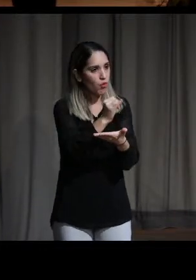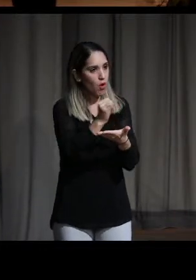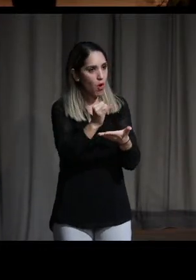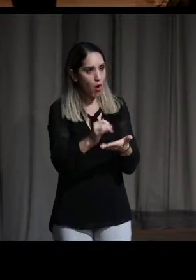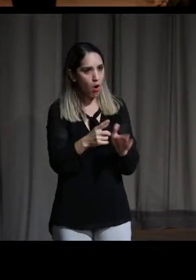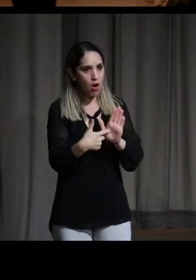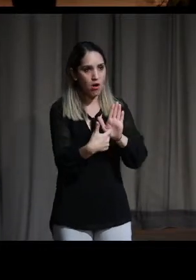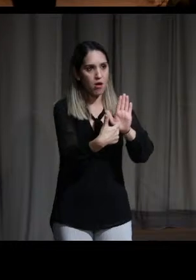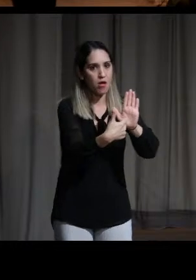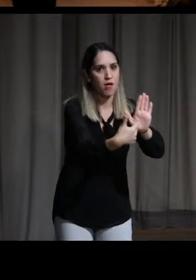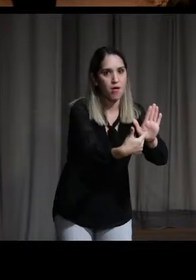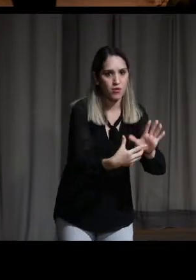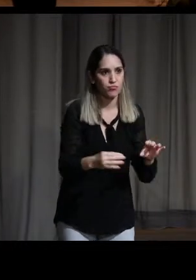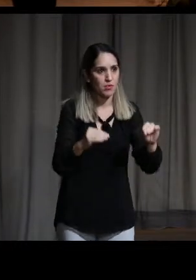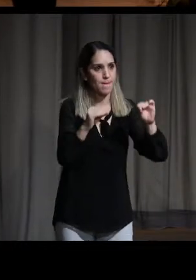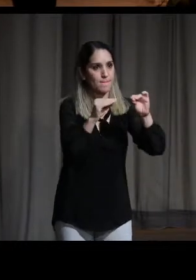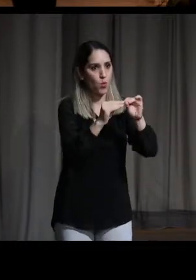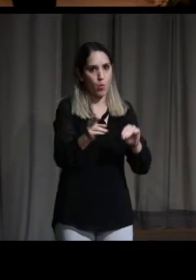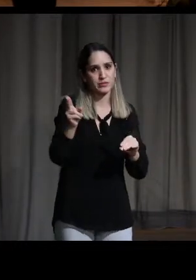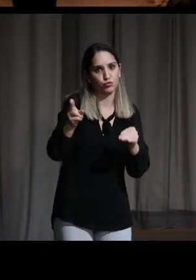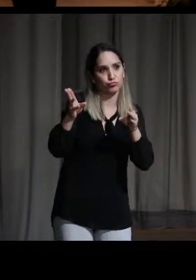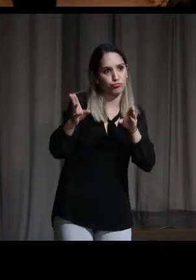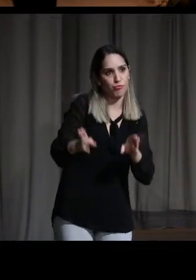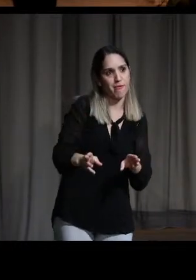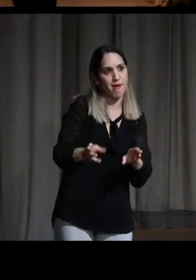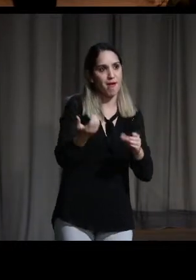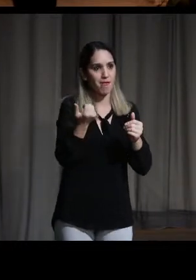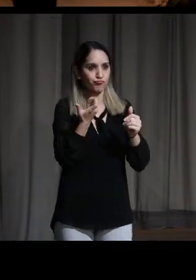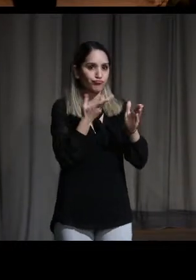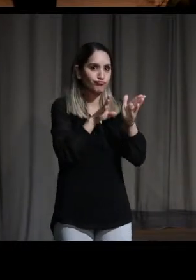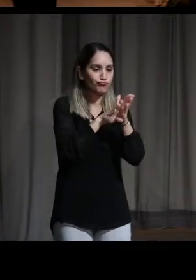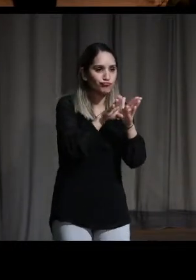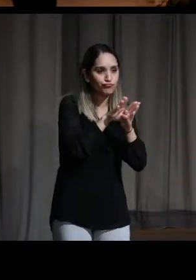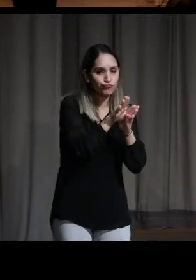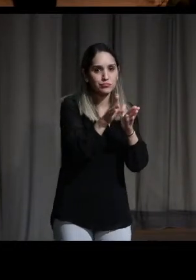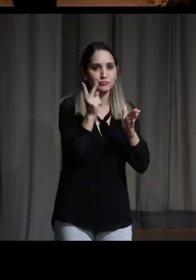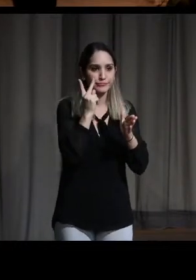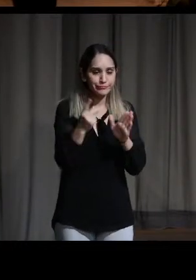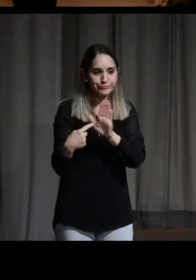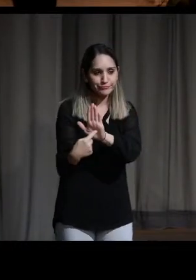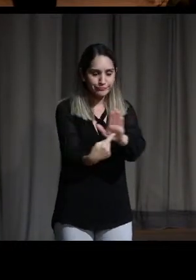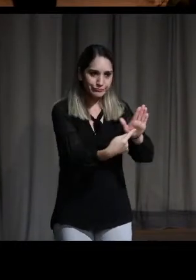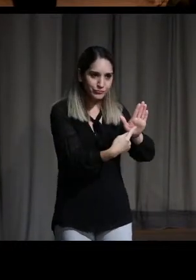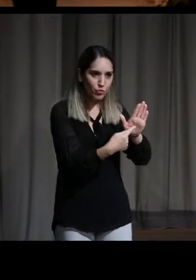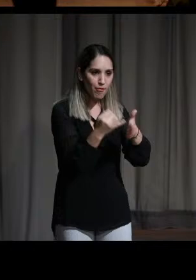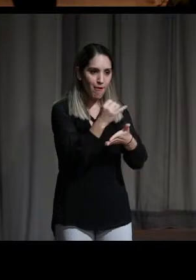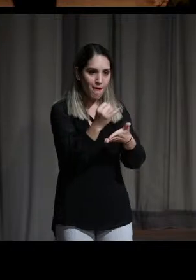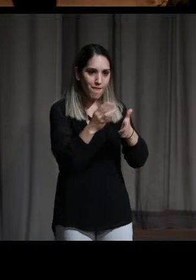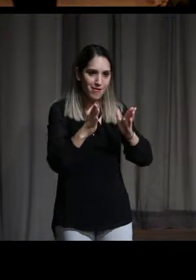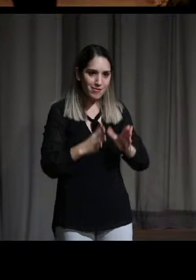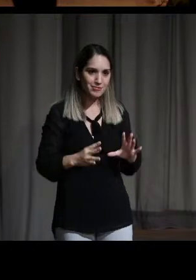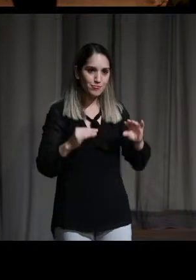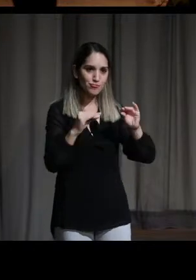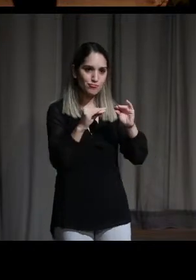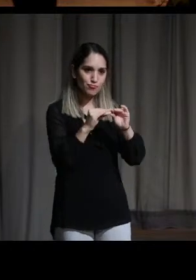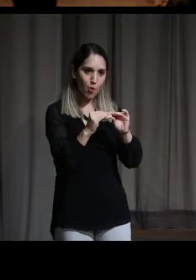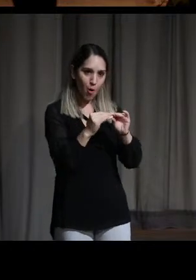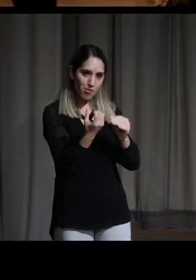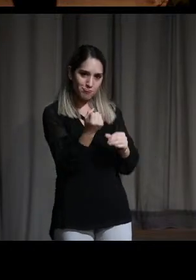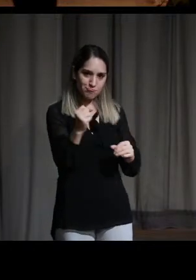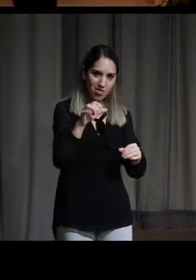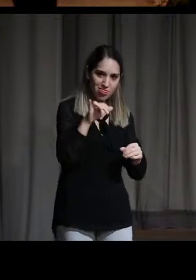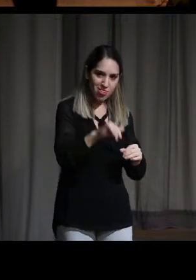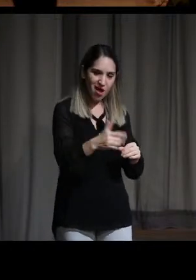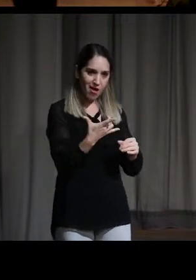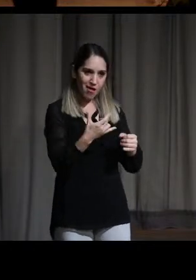and glasnost increasingly in the Soviet Union, and the news of that filtering in, artists are pushing at those boundaries as never before, right? And